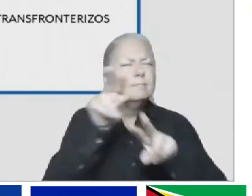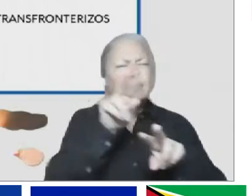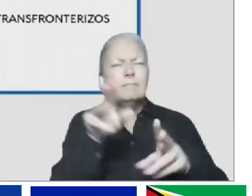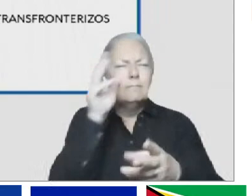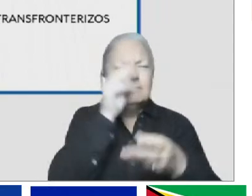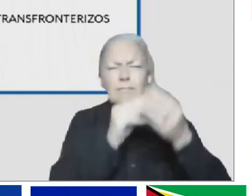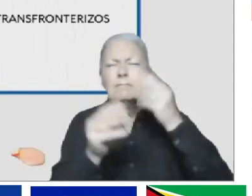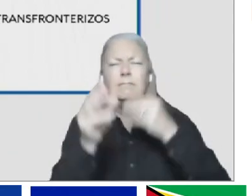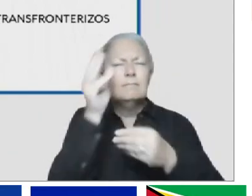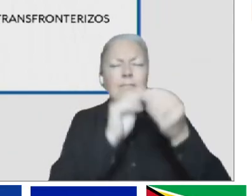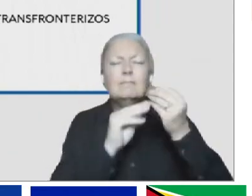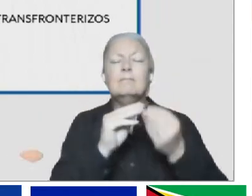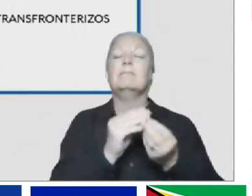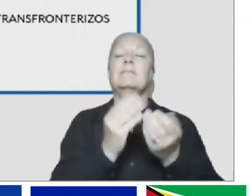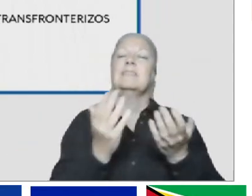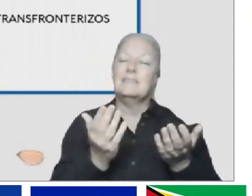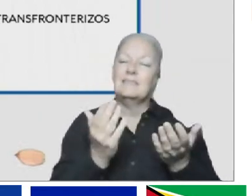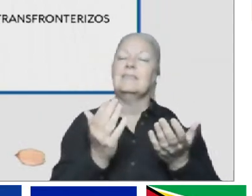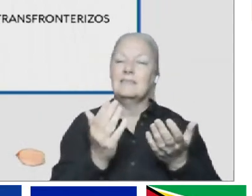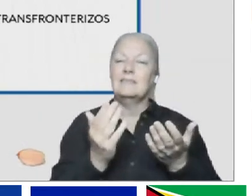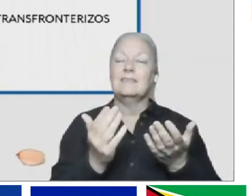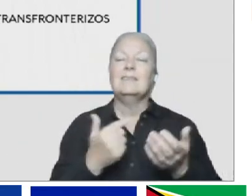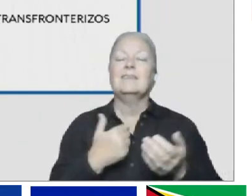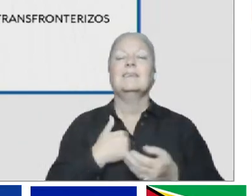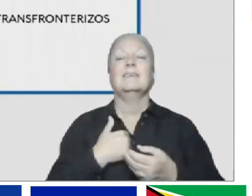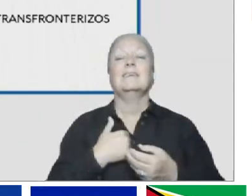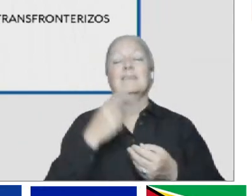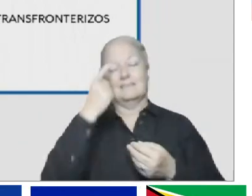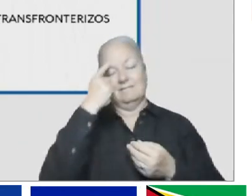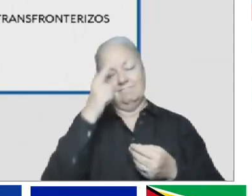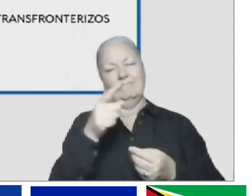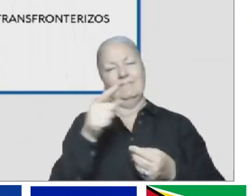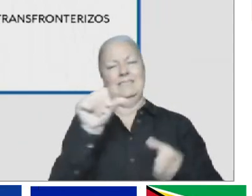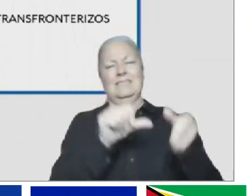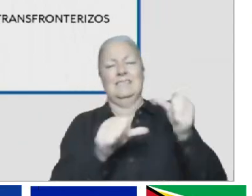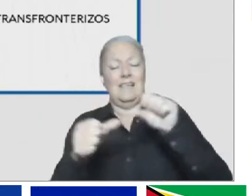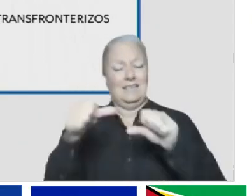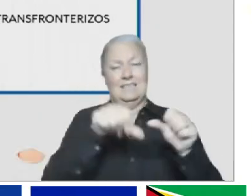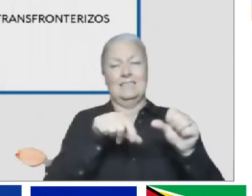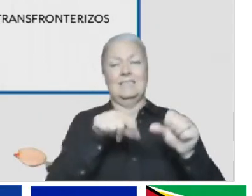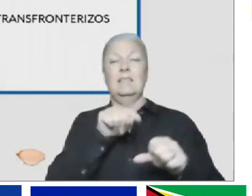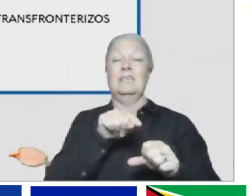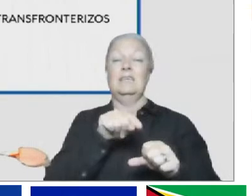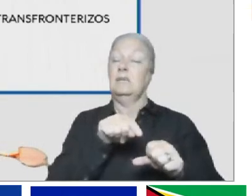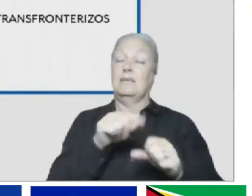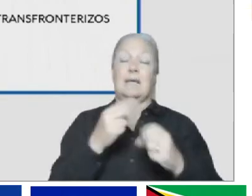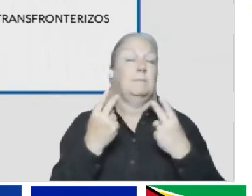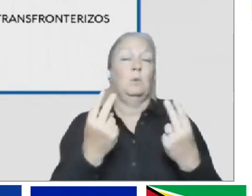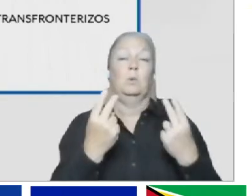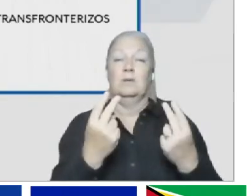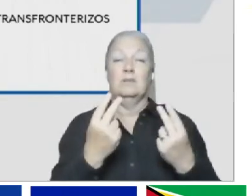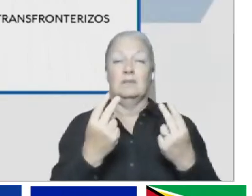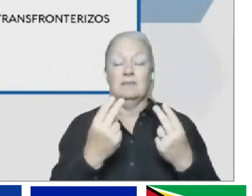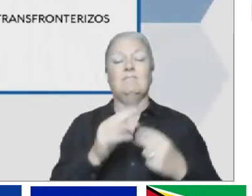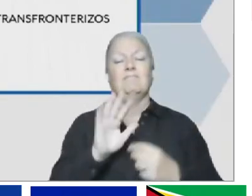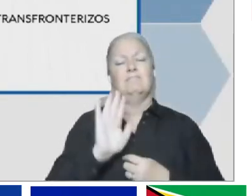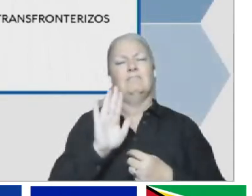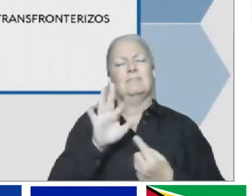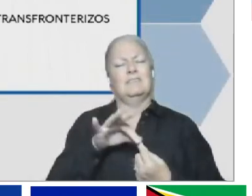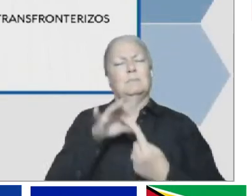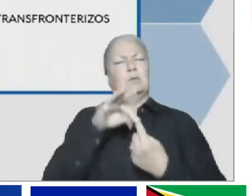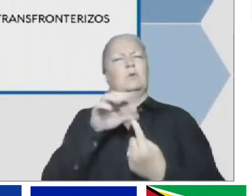stay, science. There is no question that it has a special position in this emergency, in a